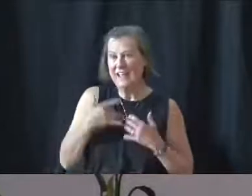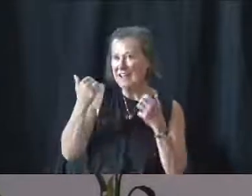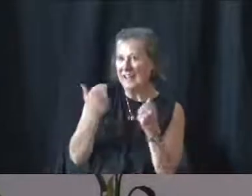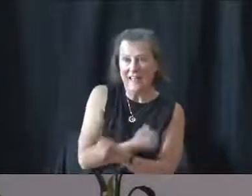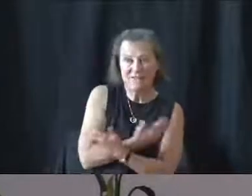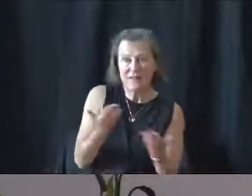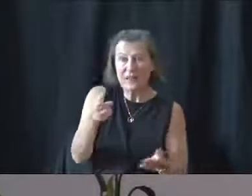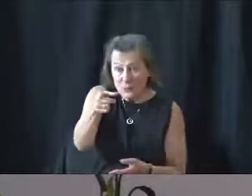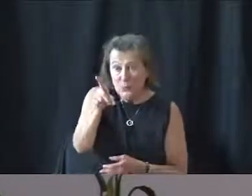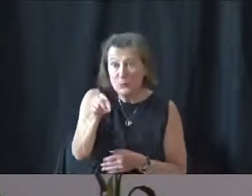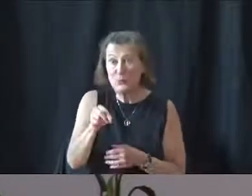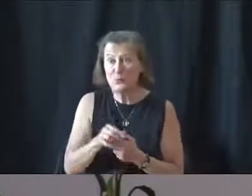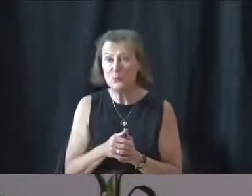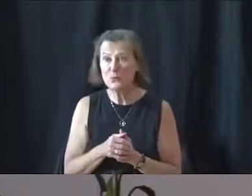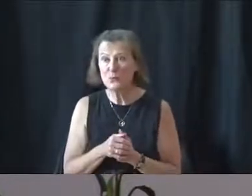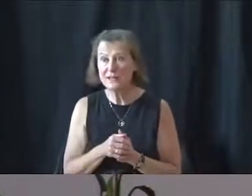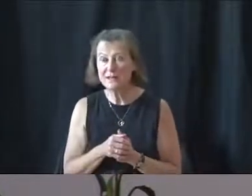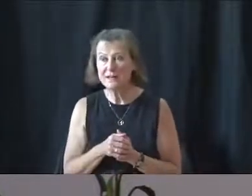do.